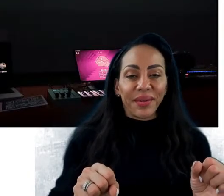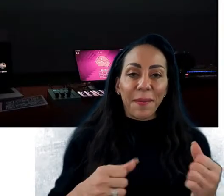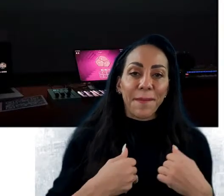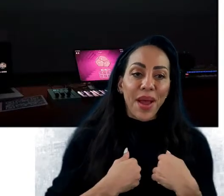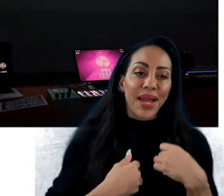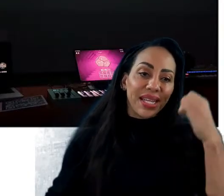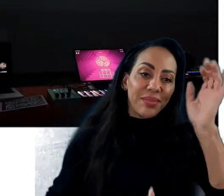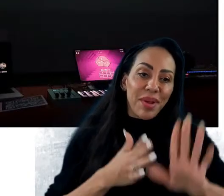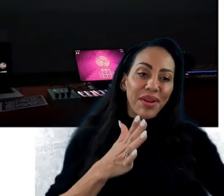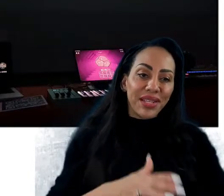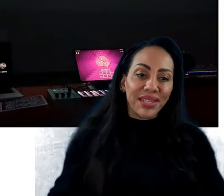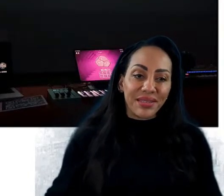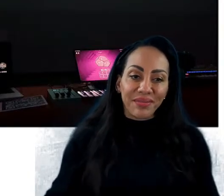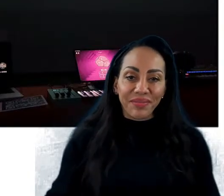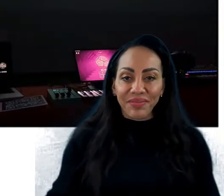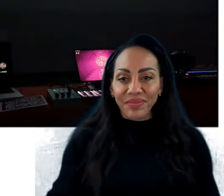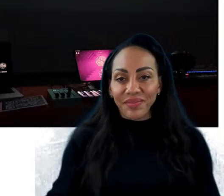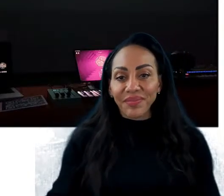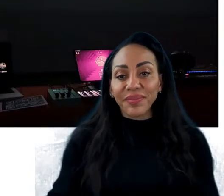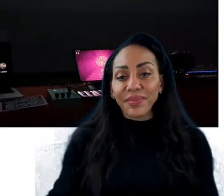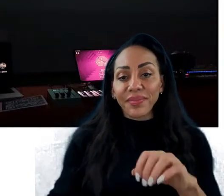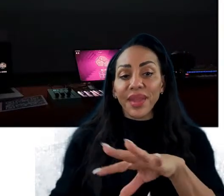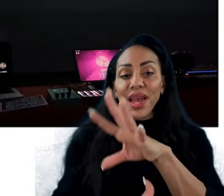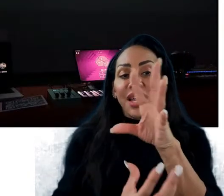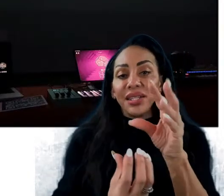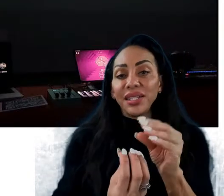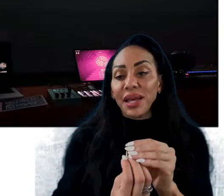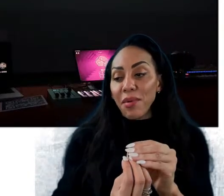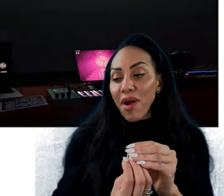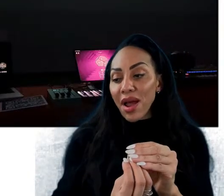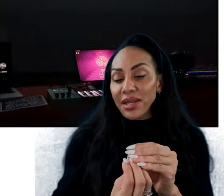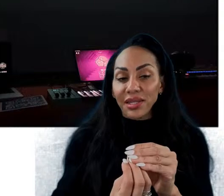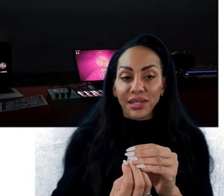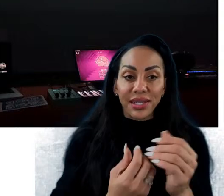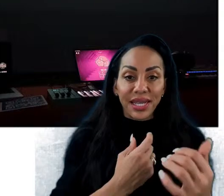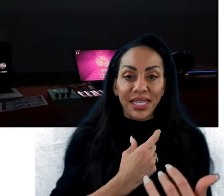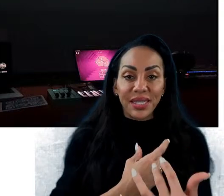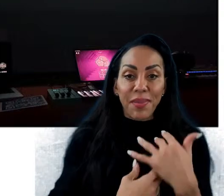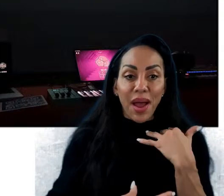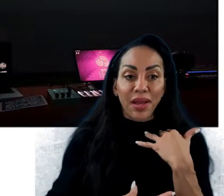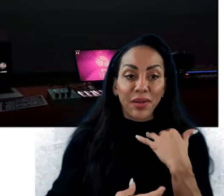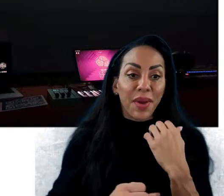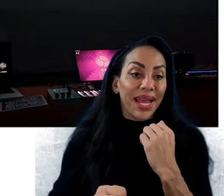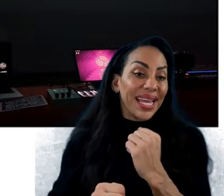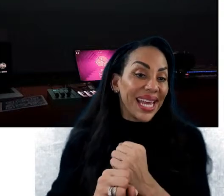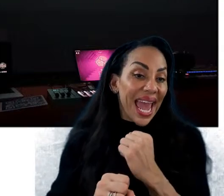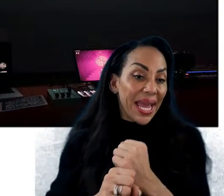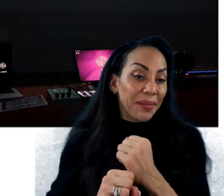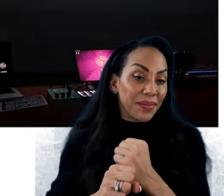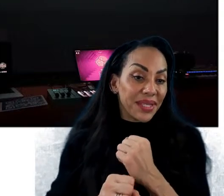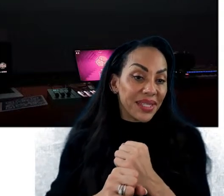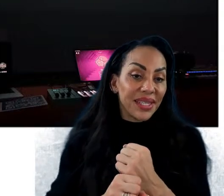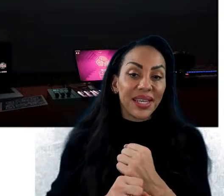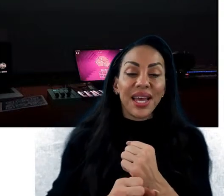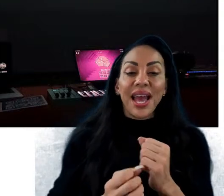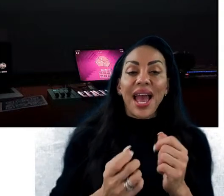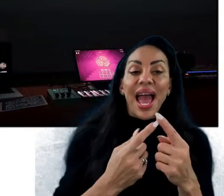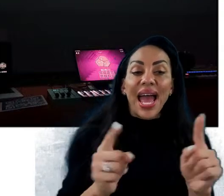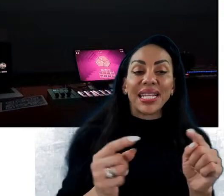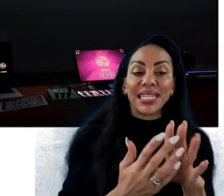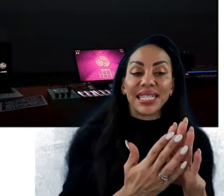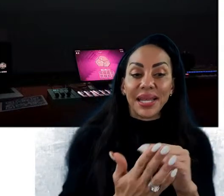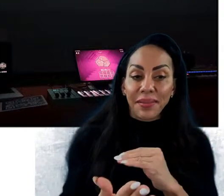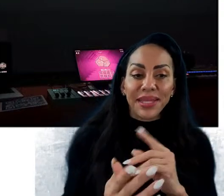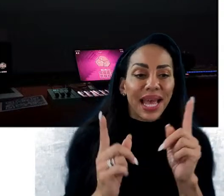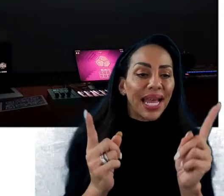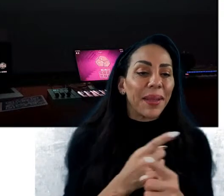Yeah. So to summarize. We were inspired by games and synths and impossible instruments, and